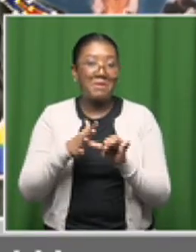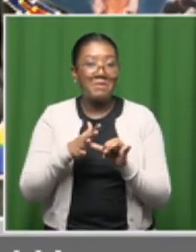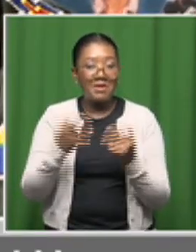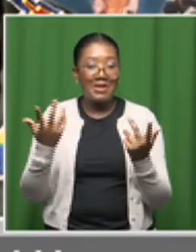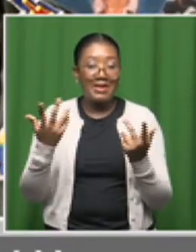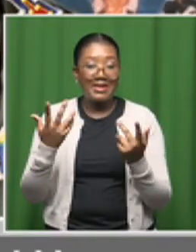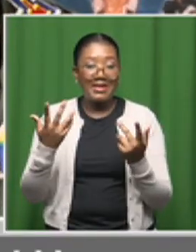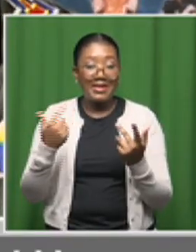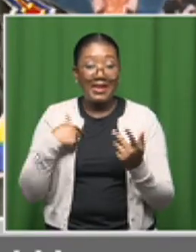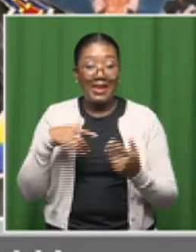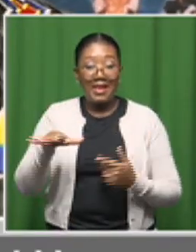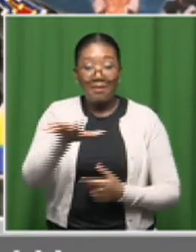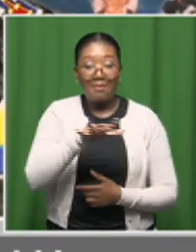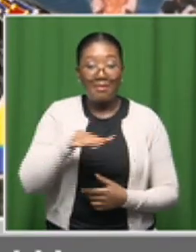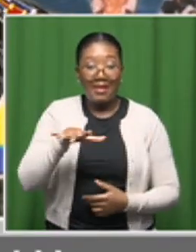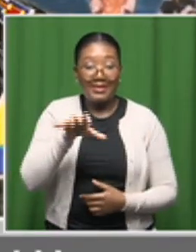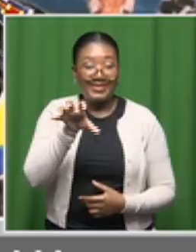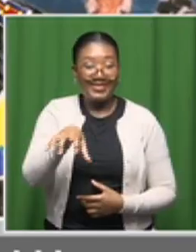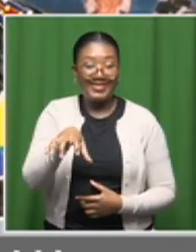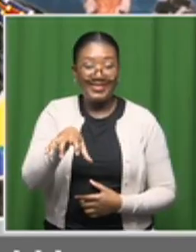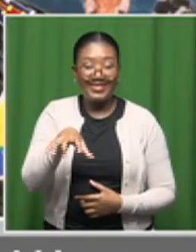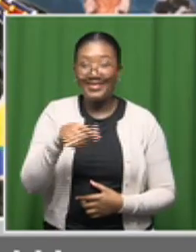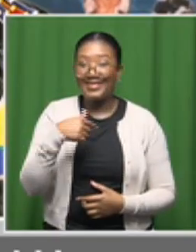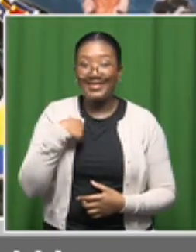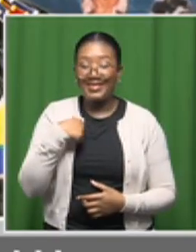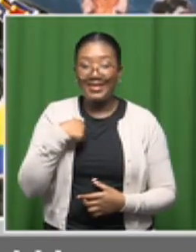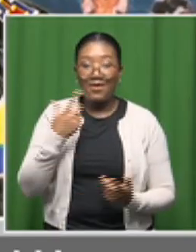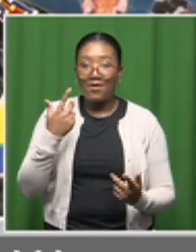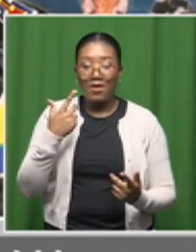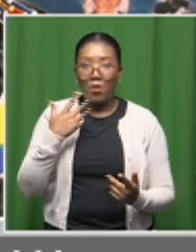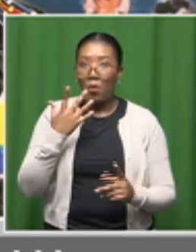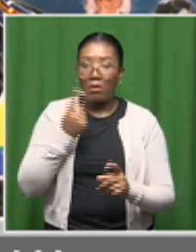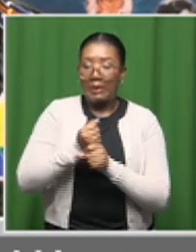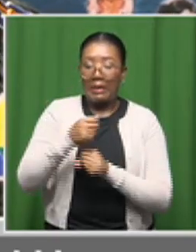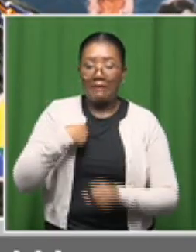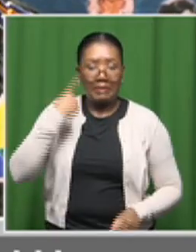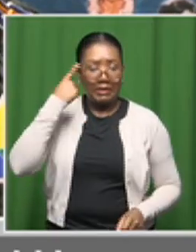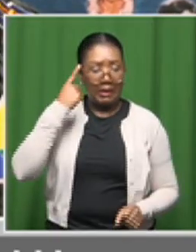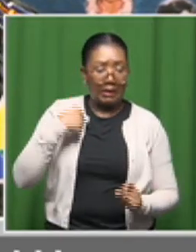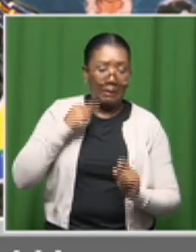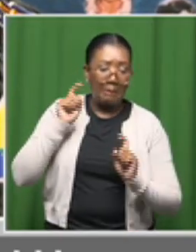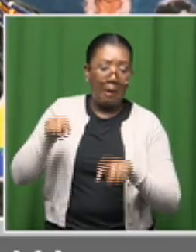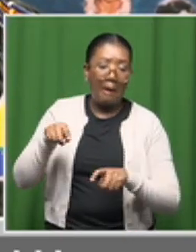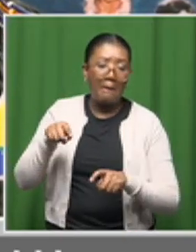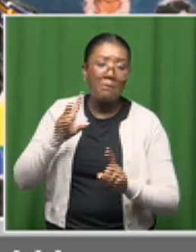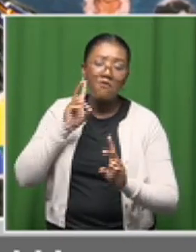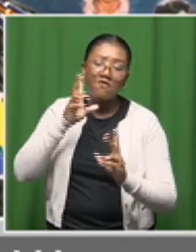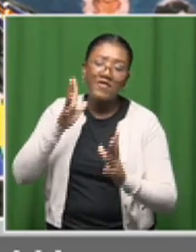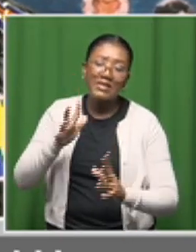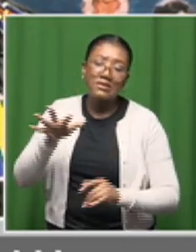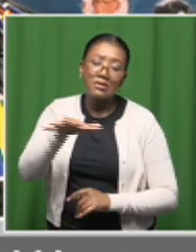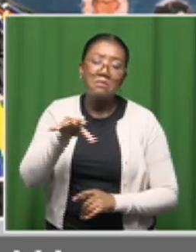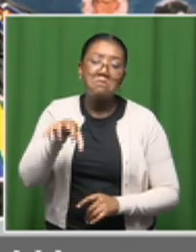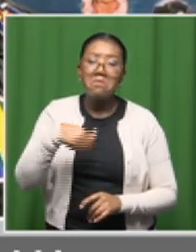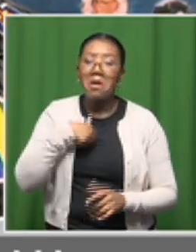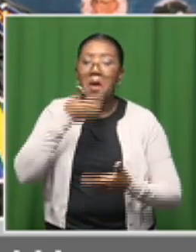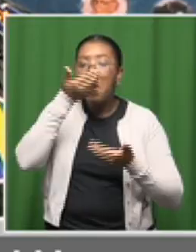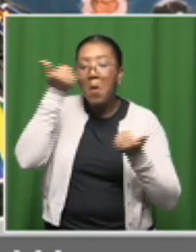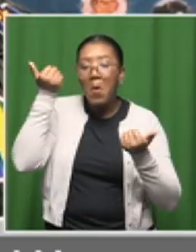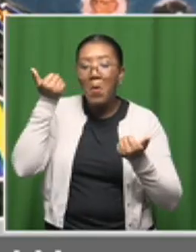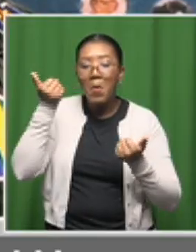one of the sites that would not be on the bucket list for so many of our local travelers especially, but of